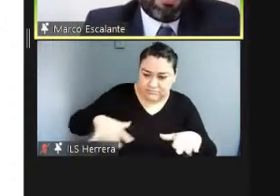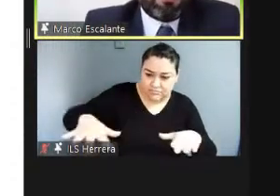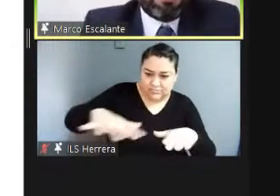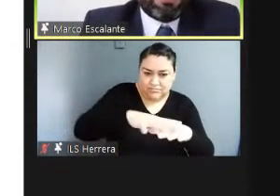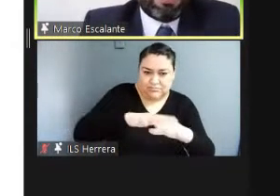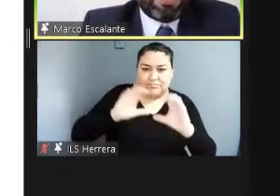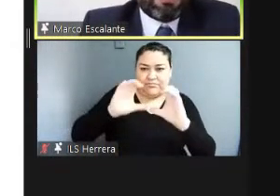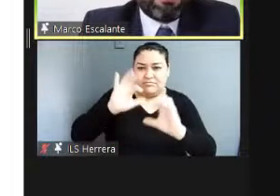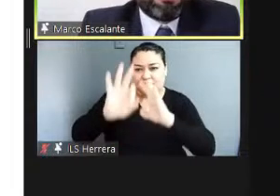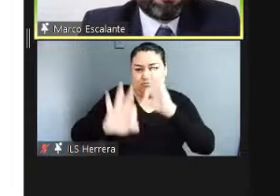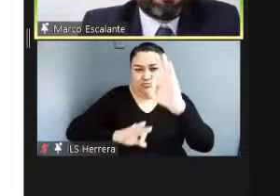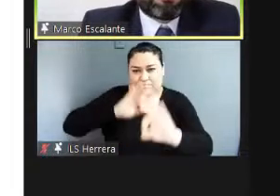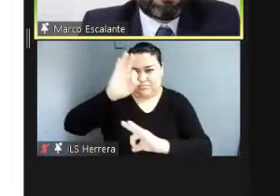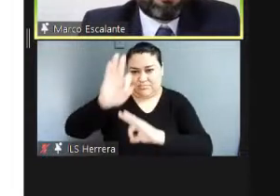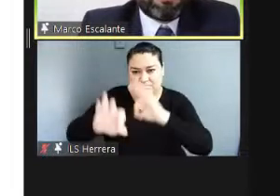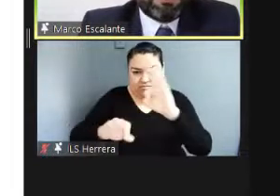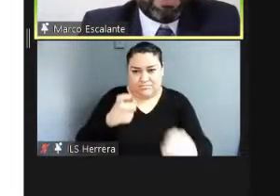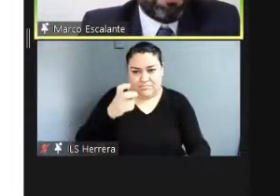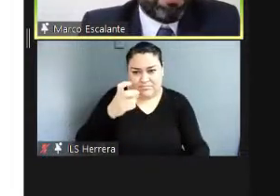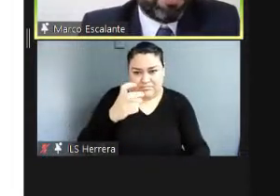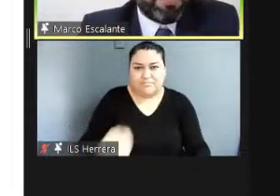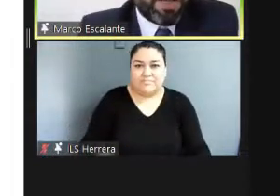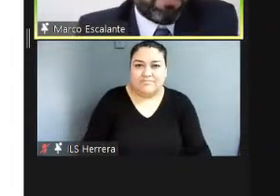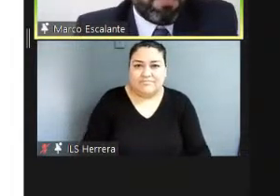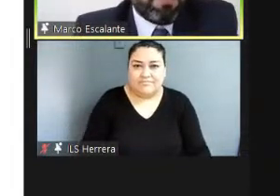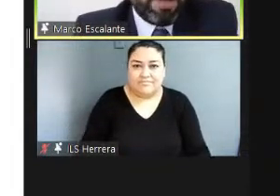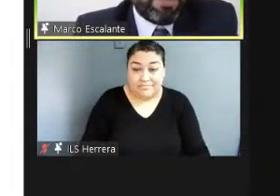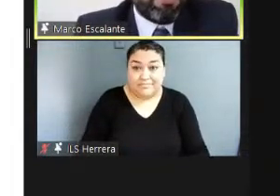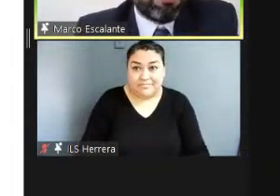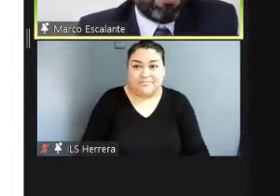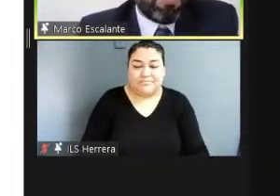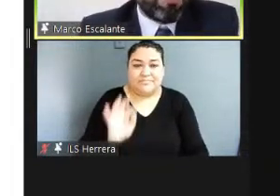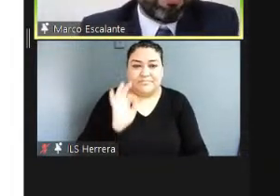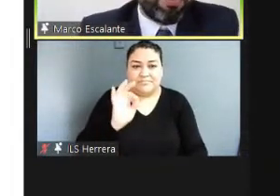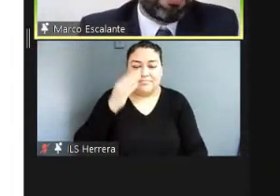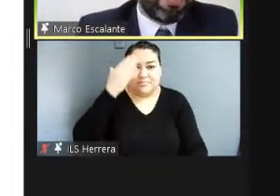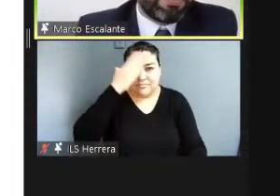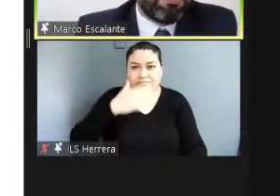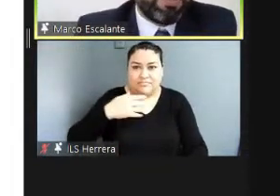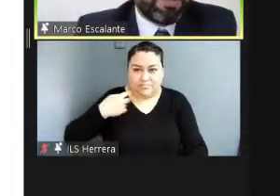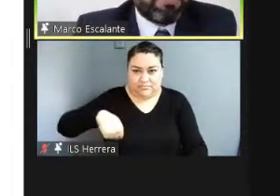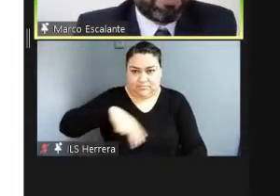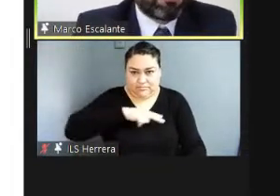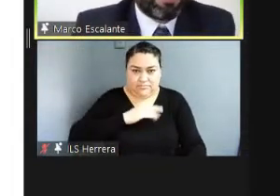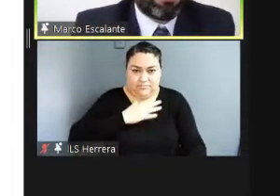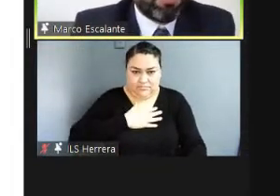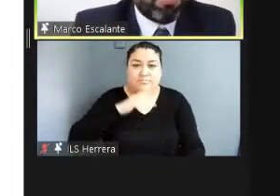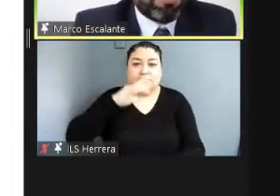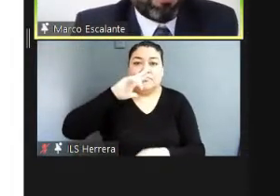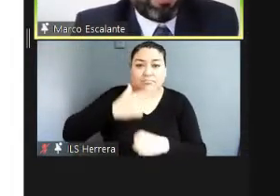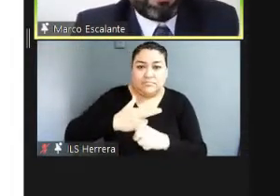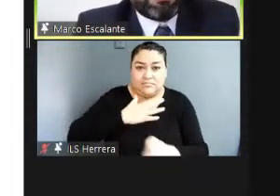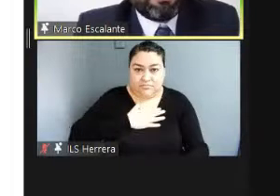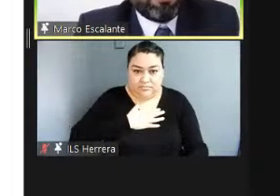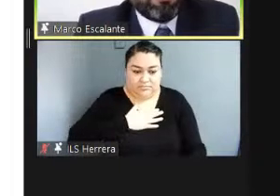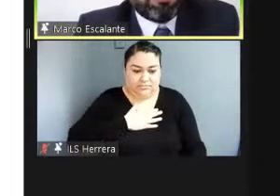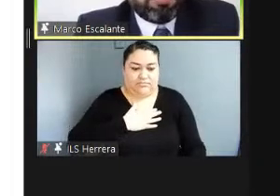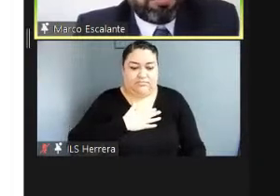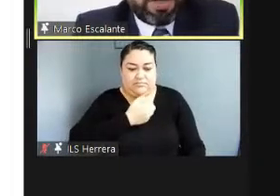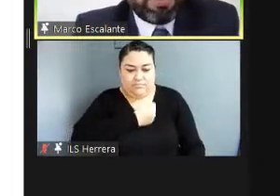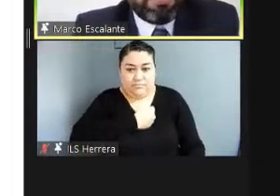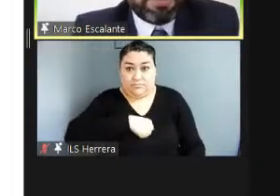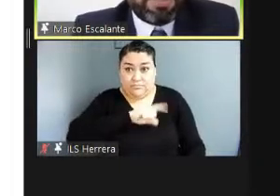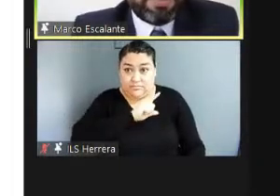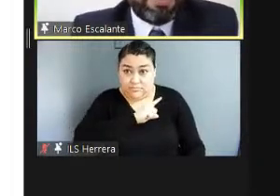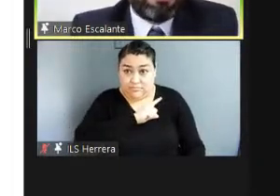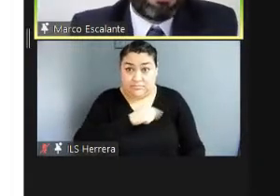that they realize that they have to be part of their own health and their community health. As professionals, healthcare